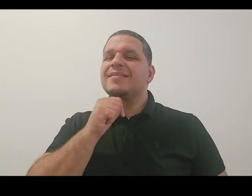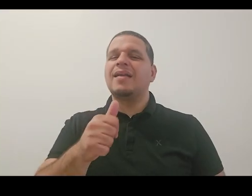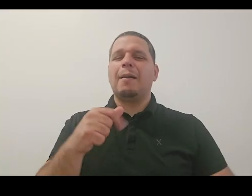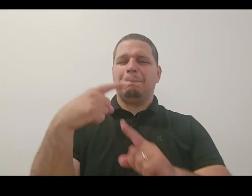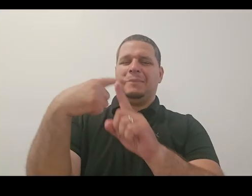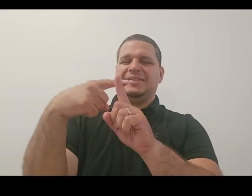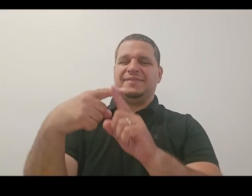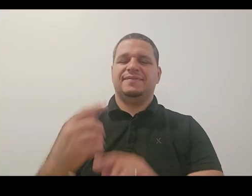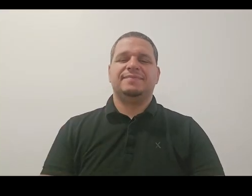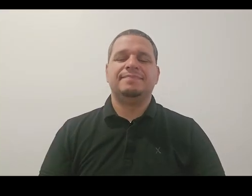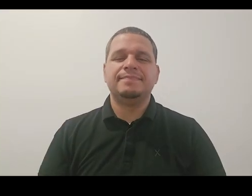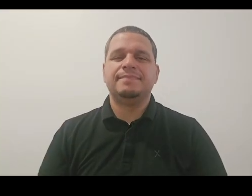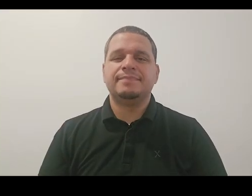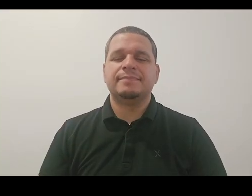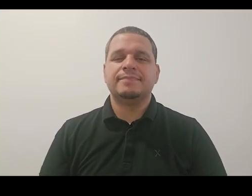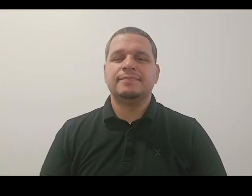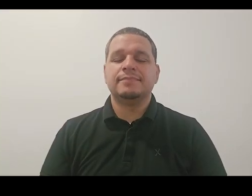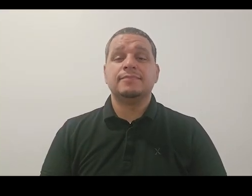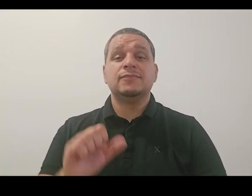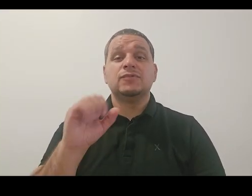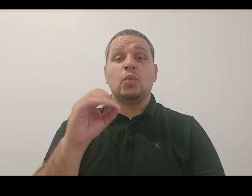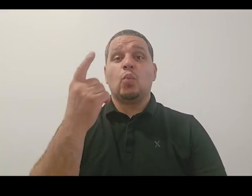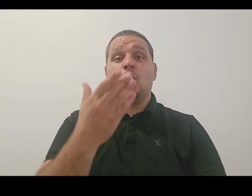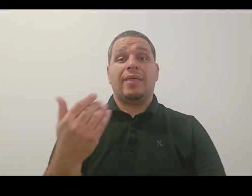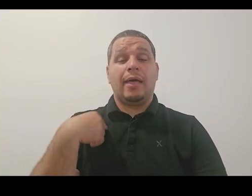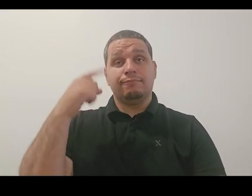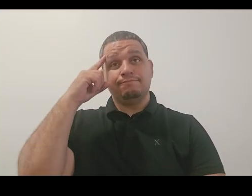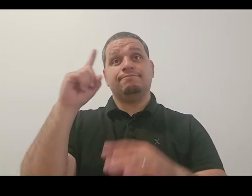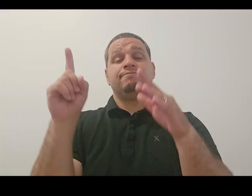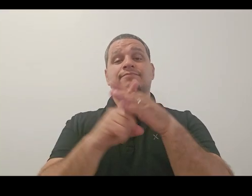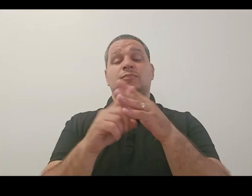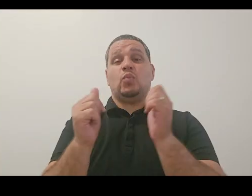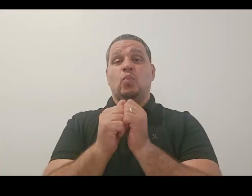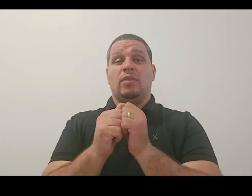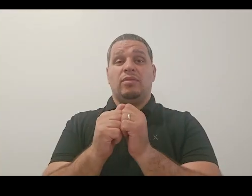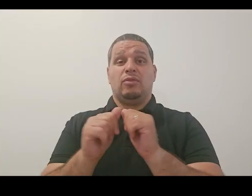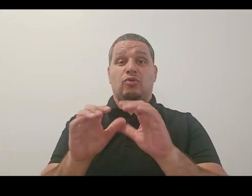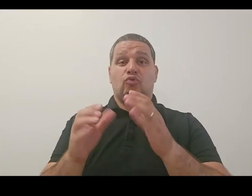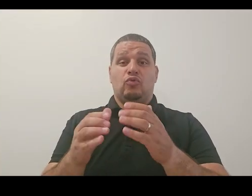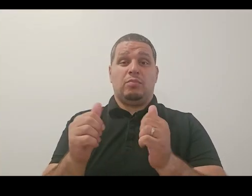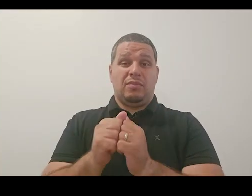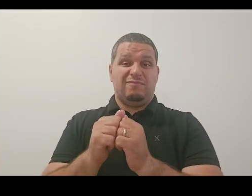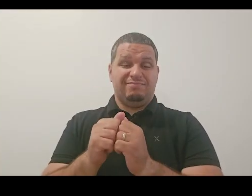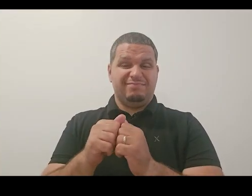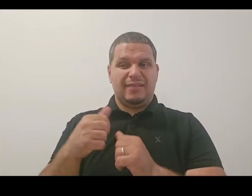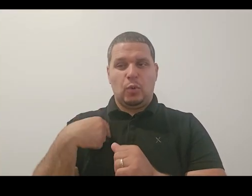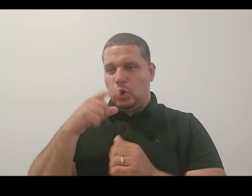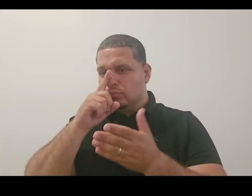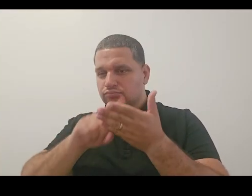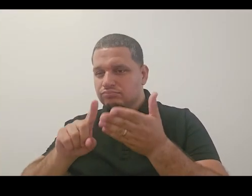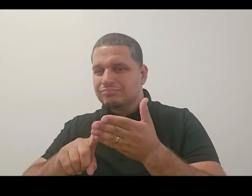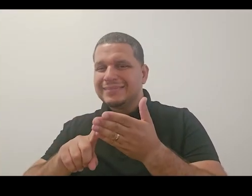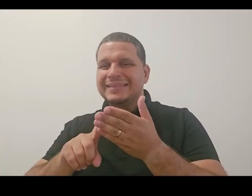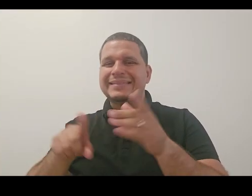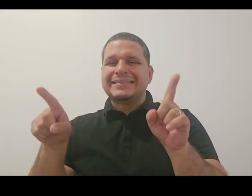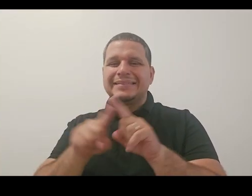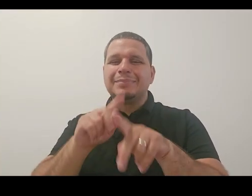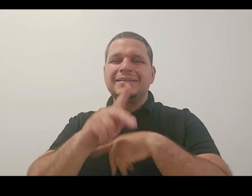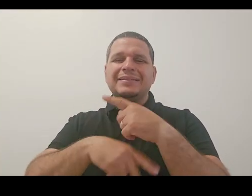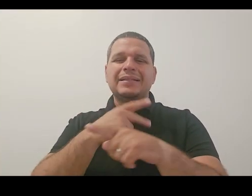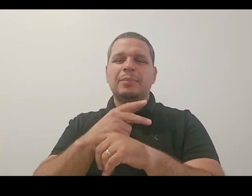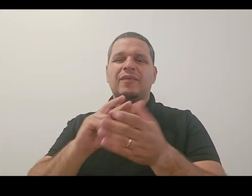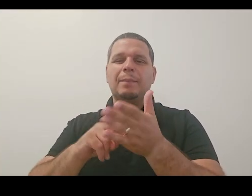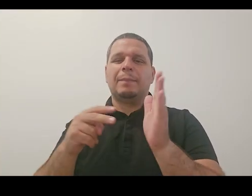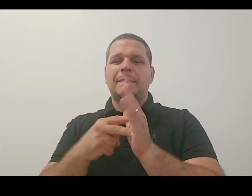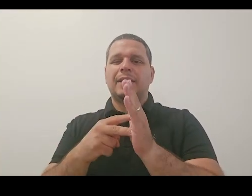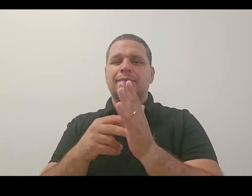not positive, right? But so one of the things I thought that I would do with a group of colleagues is we looked for the same kinds of meanings